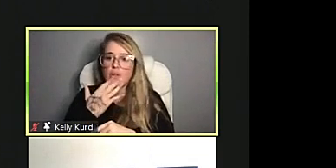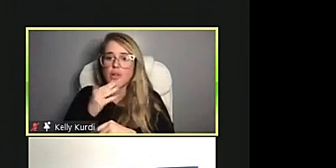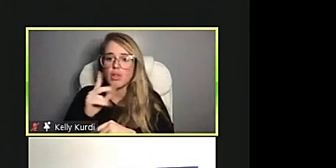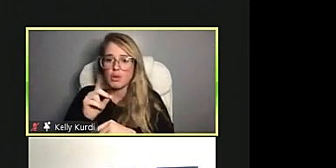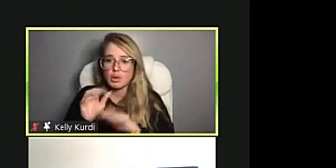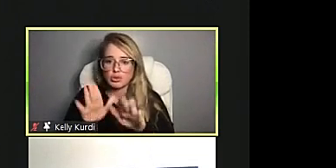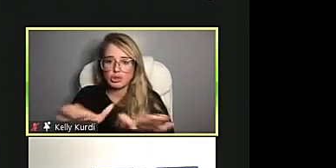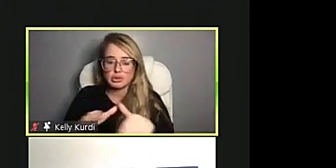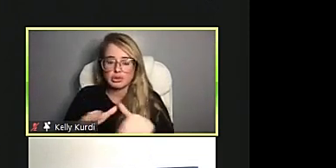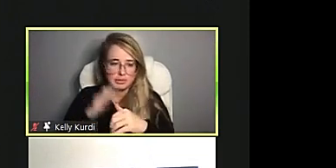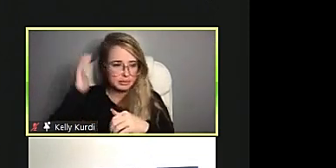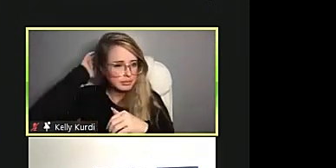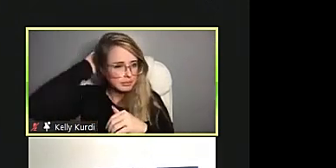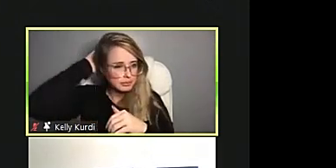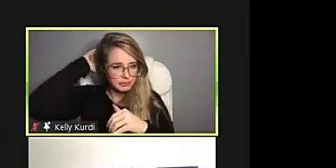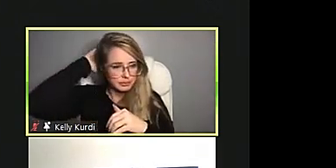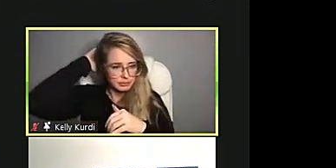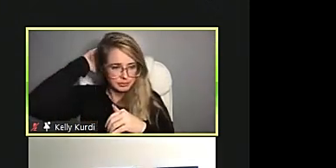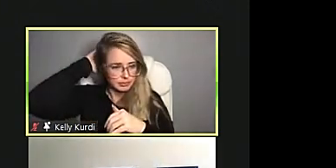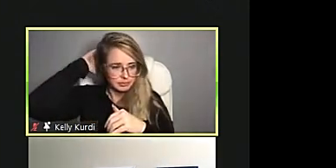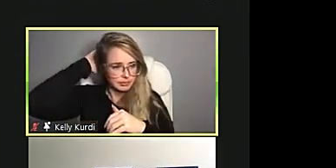children. Next slide.